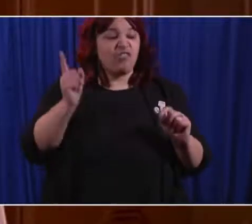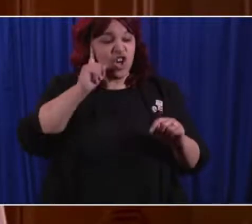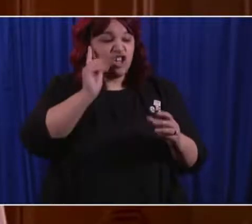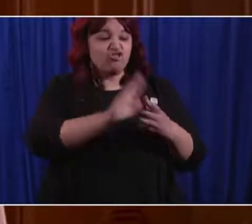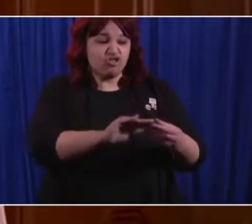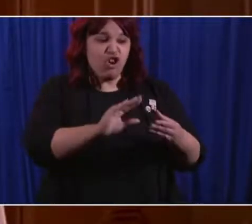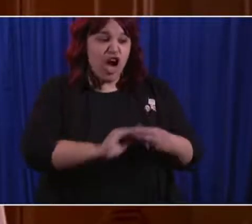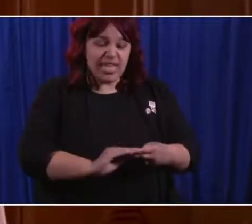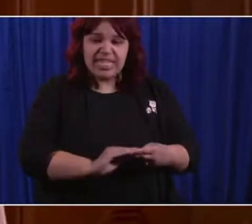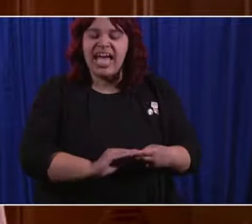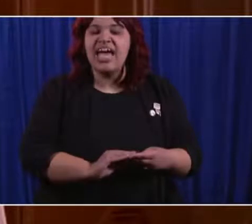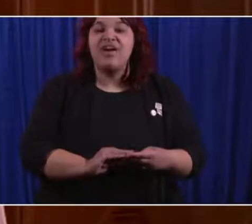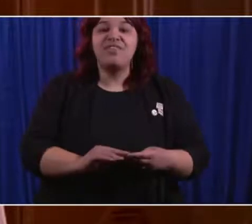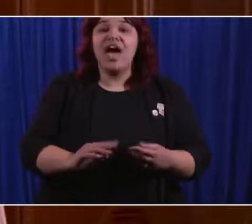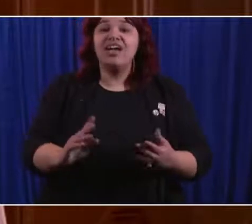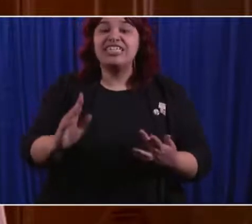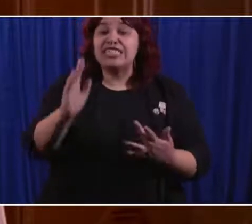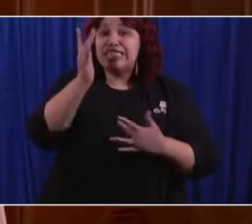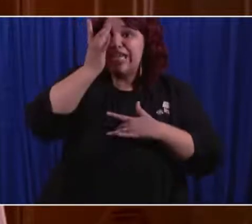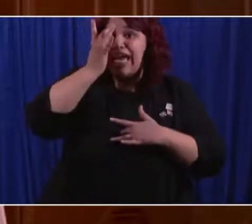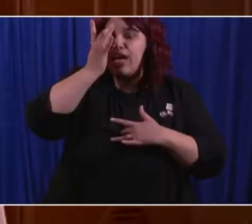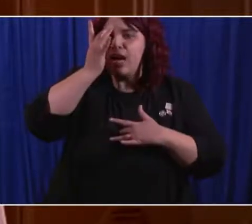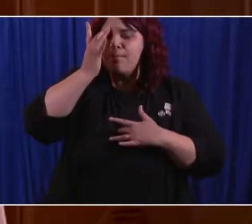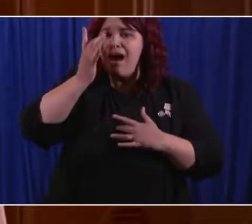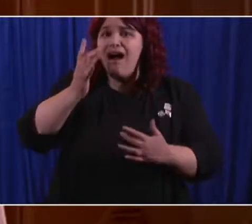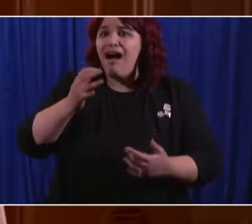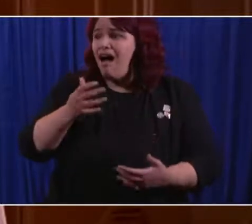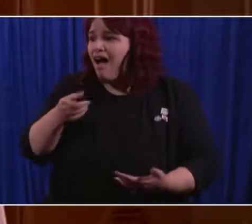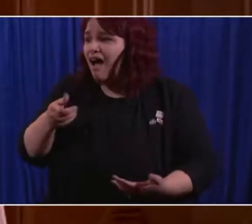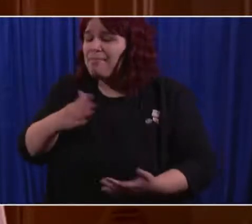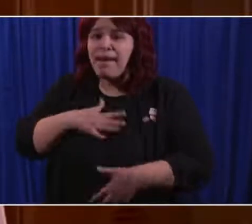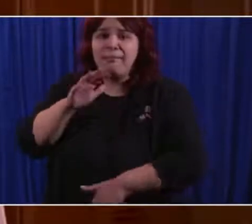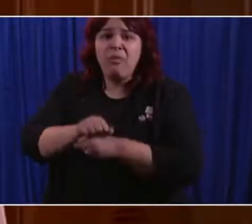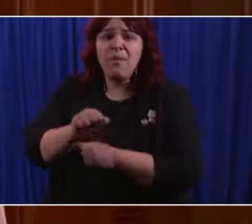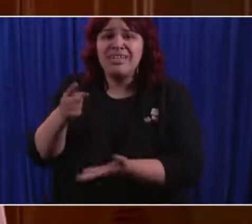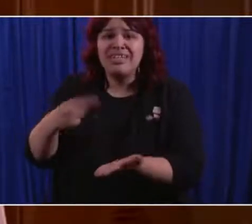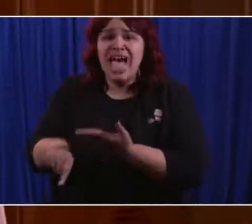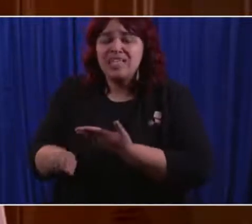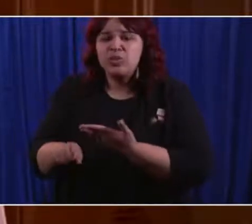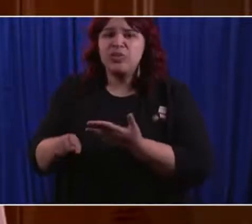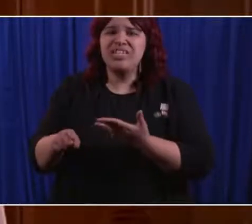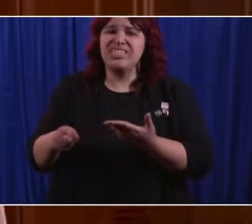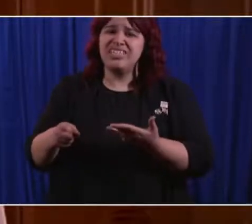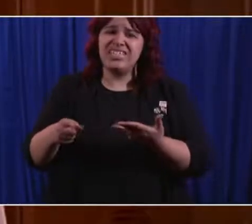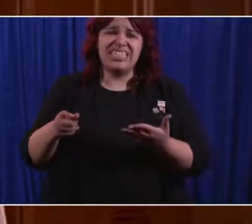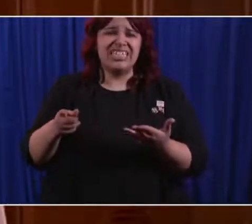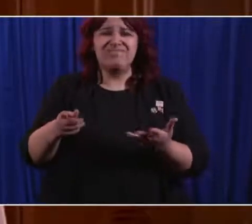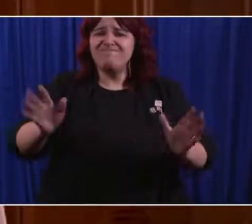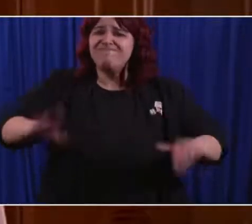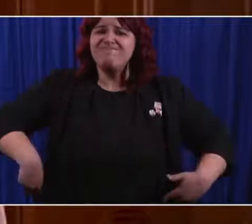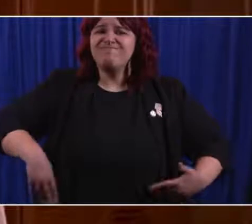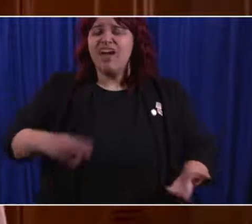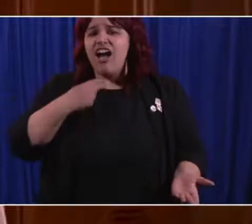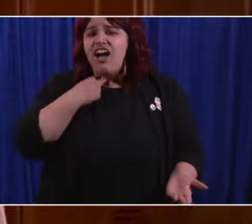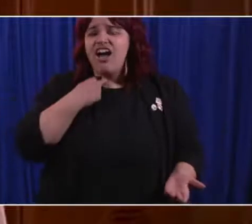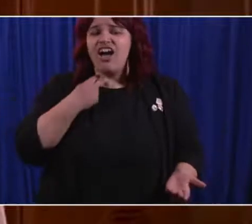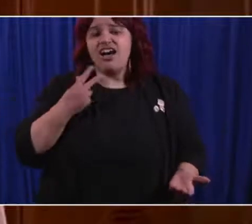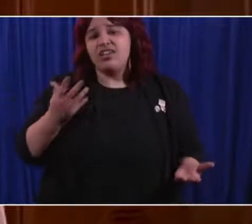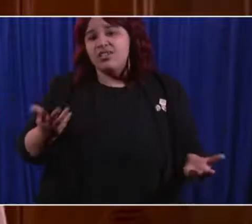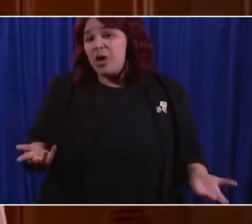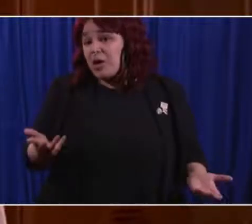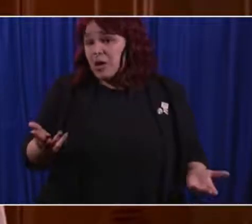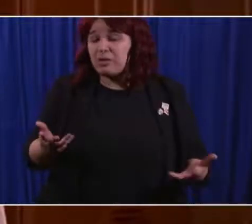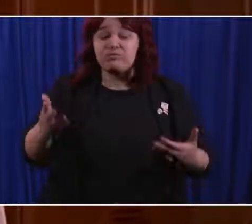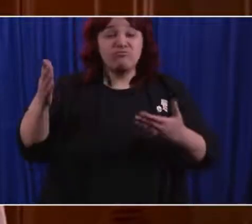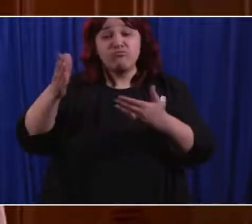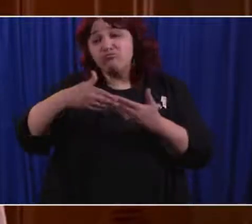vaccine, or even right after that. They already had it when they got the vaccination. So what the future will bring, I don't know.